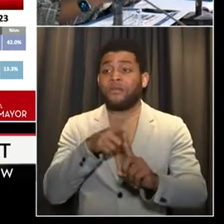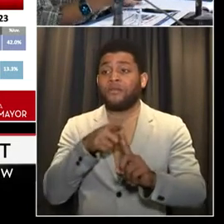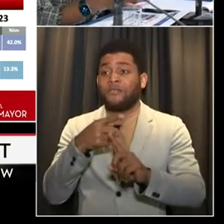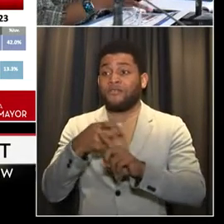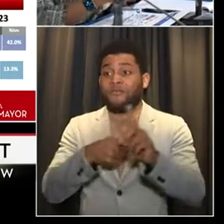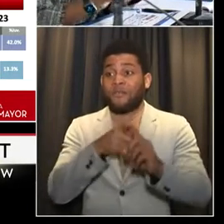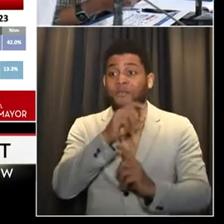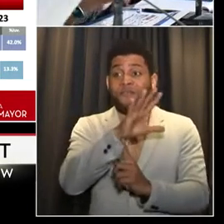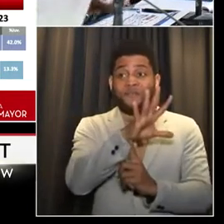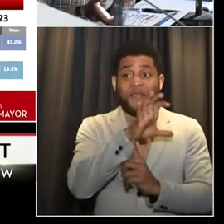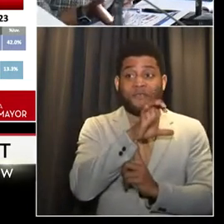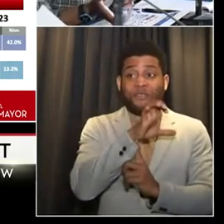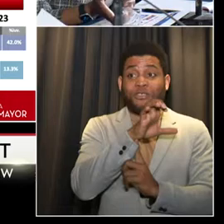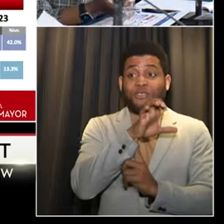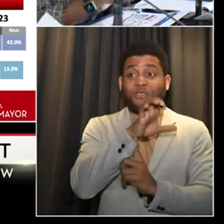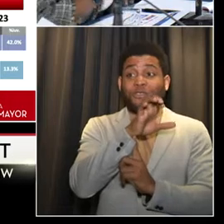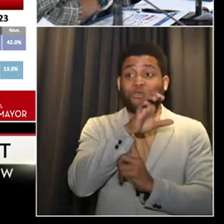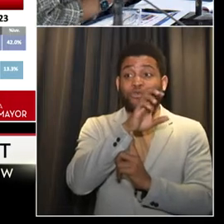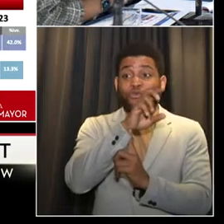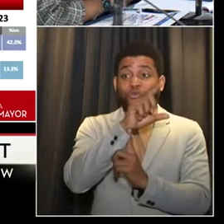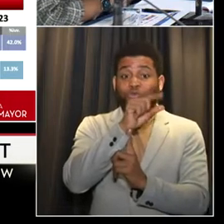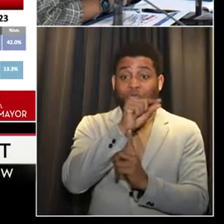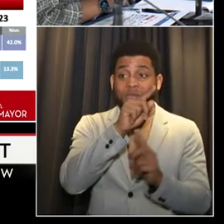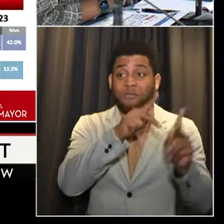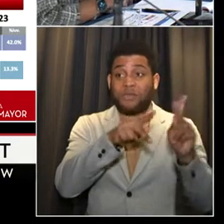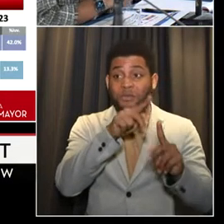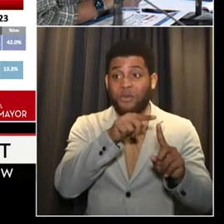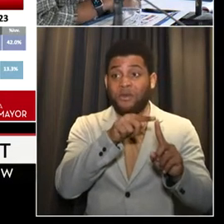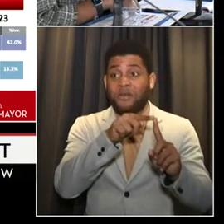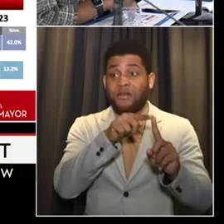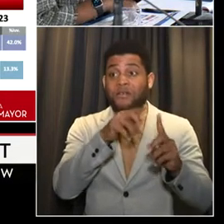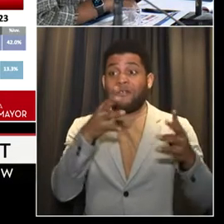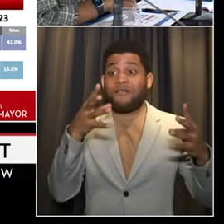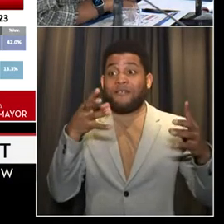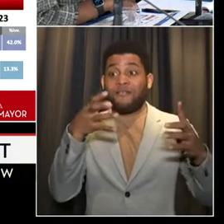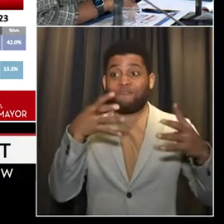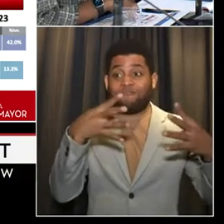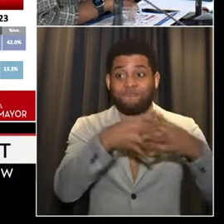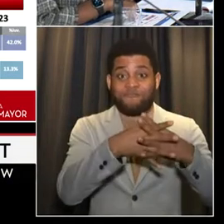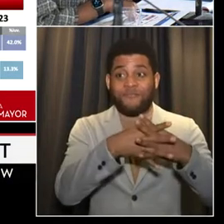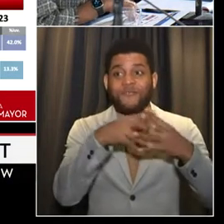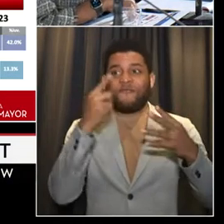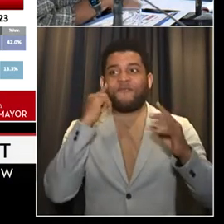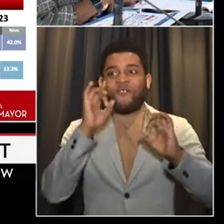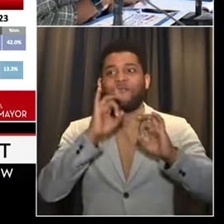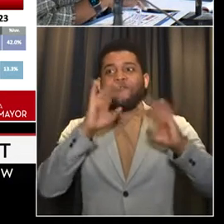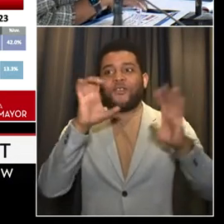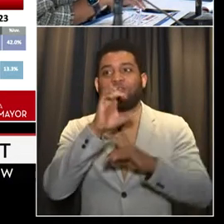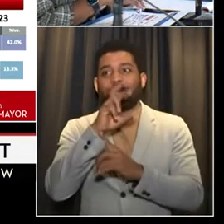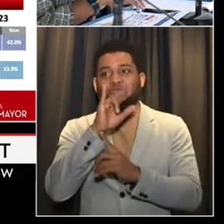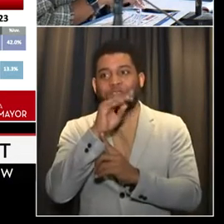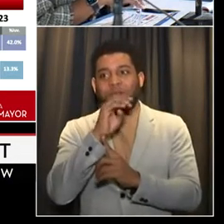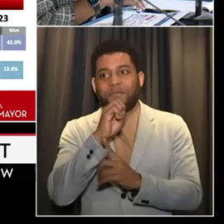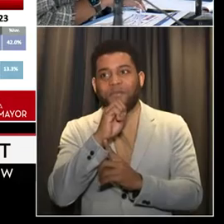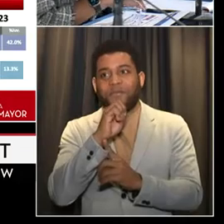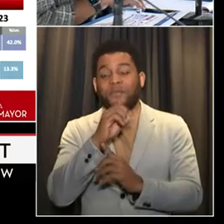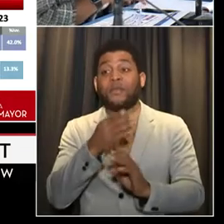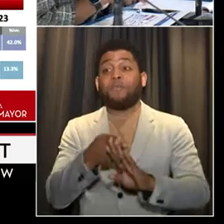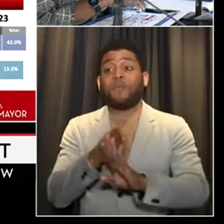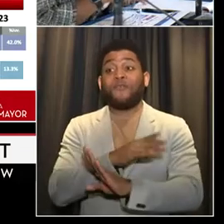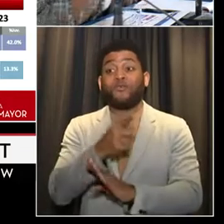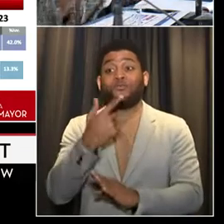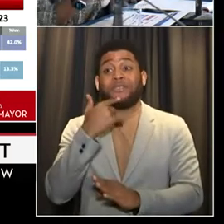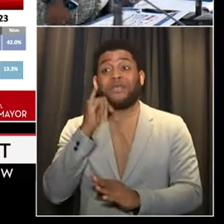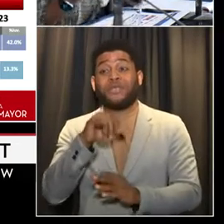violent crime. That was their first arrest. And so we said this last year when that number was 300 and about 300